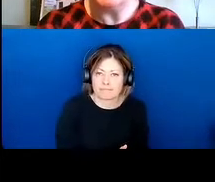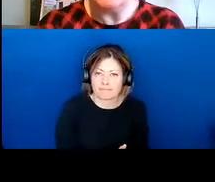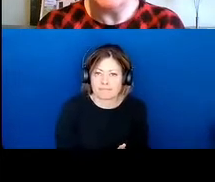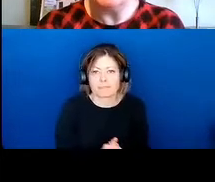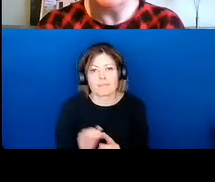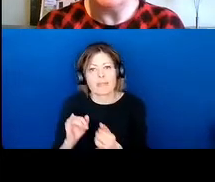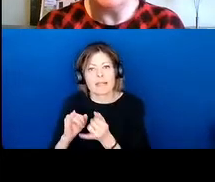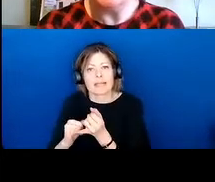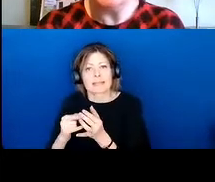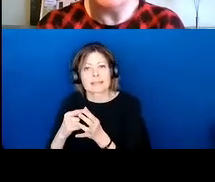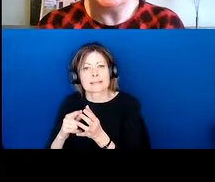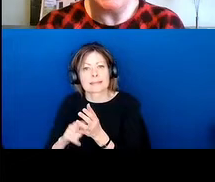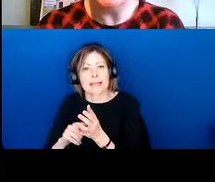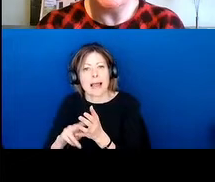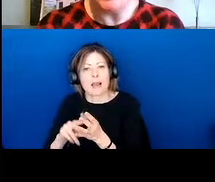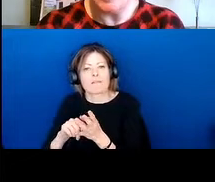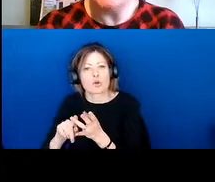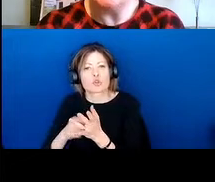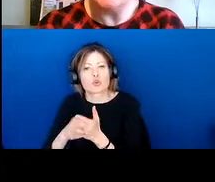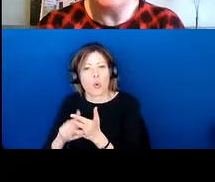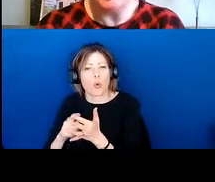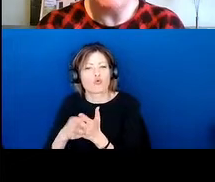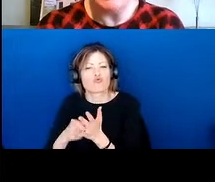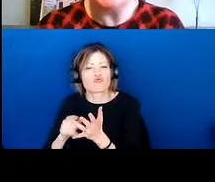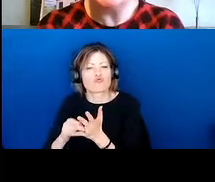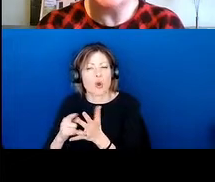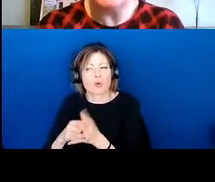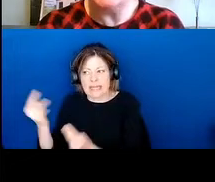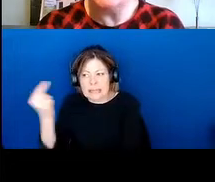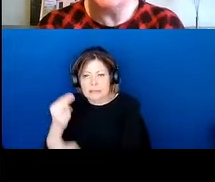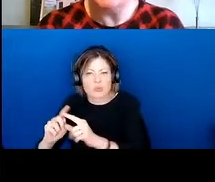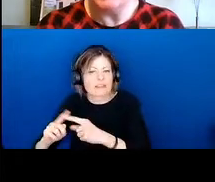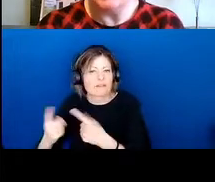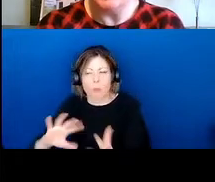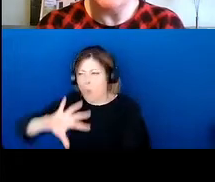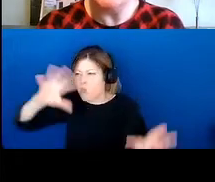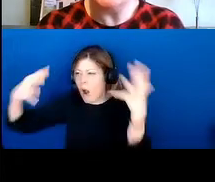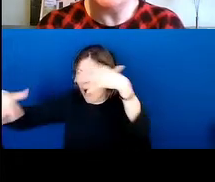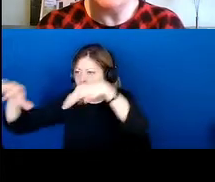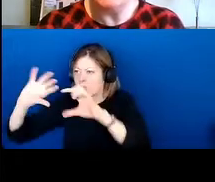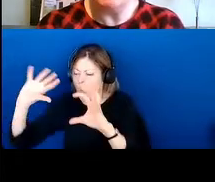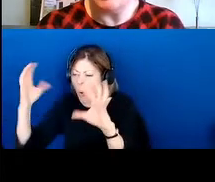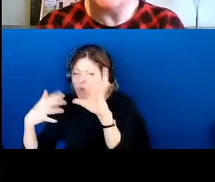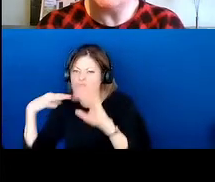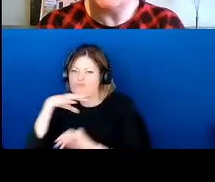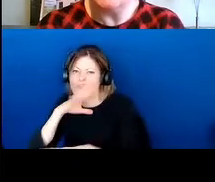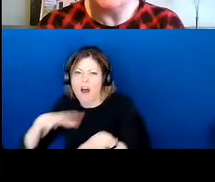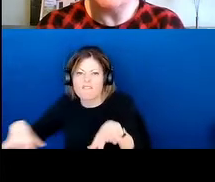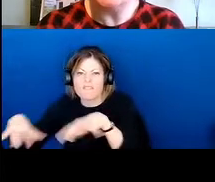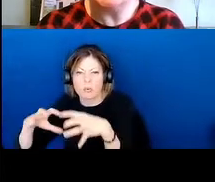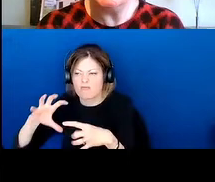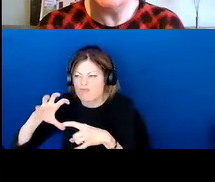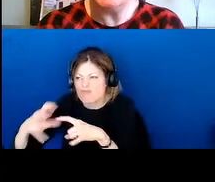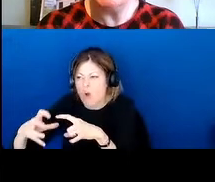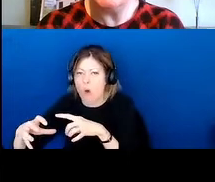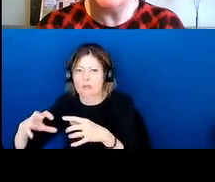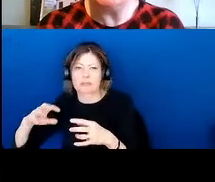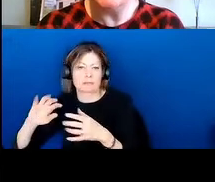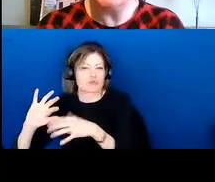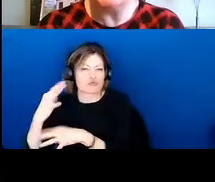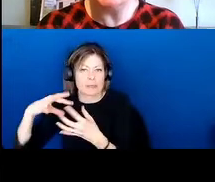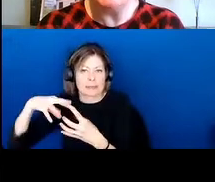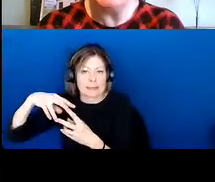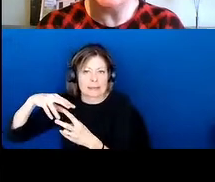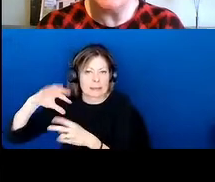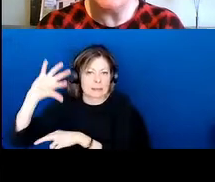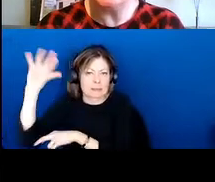Salvator Rosa, in contrast, painted wilder, more rugged scenes, with stern rocks and twisted trees